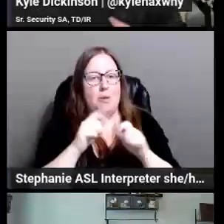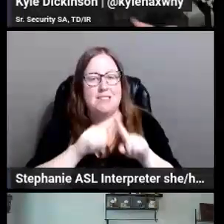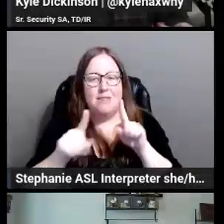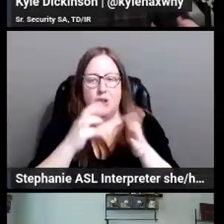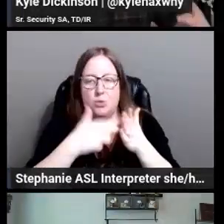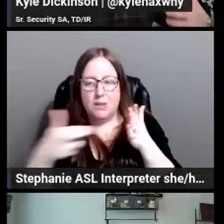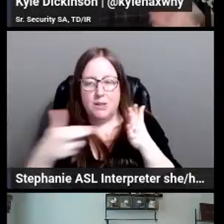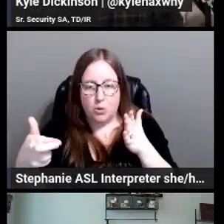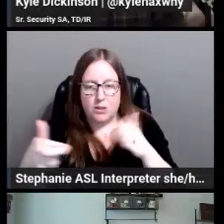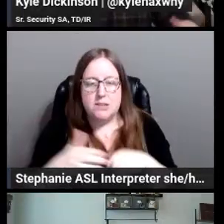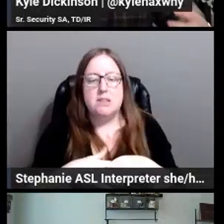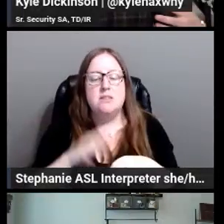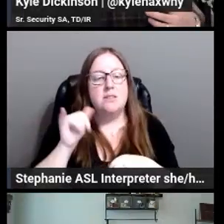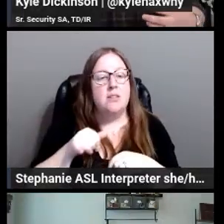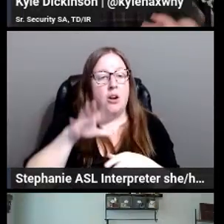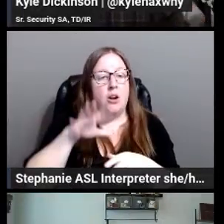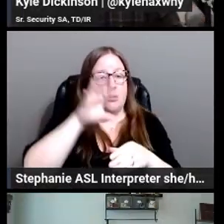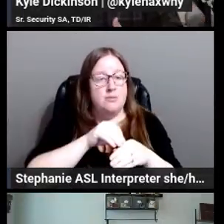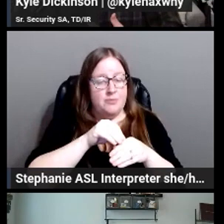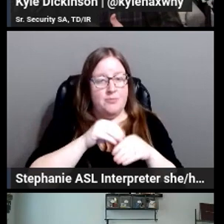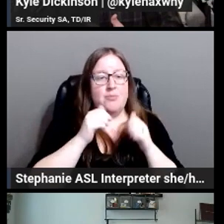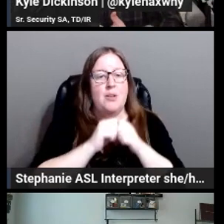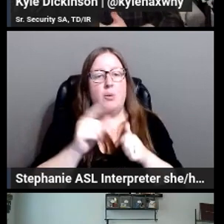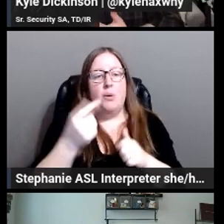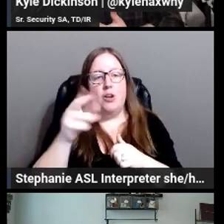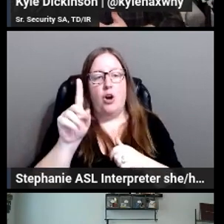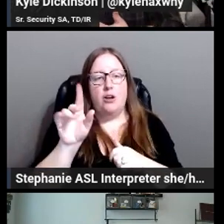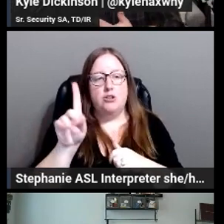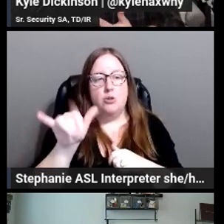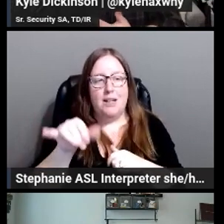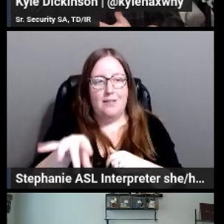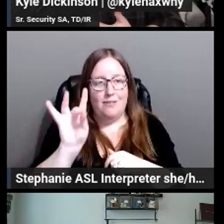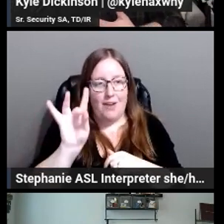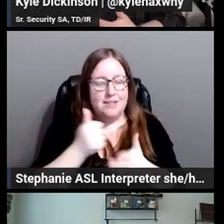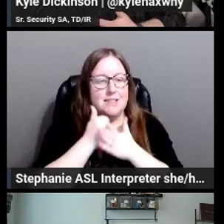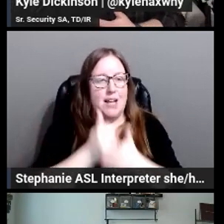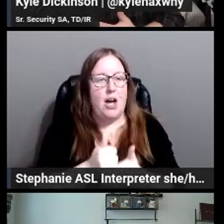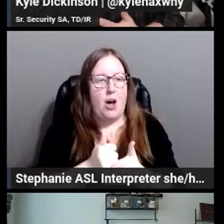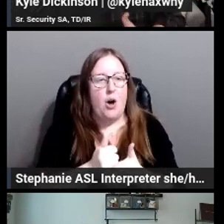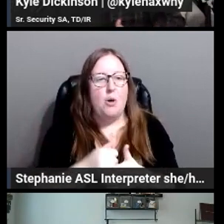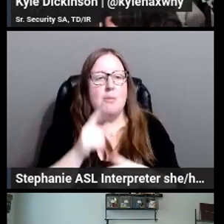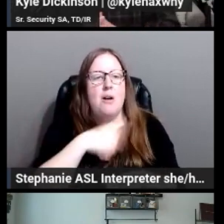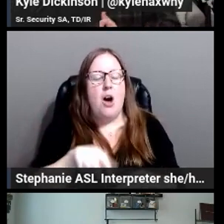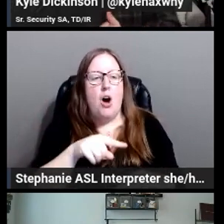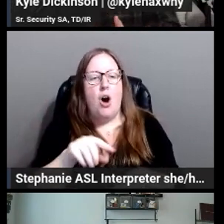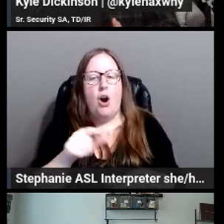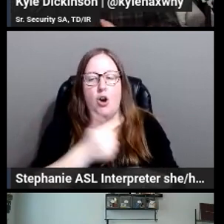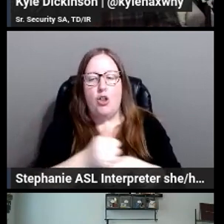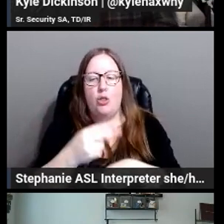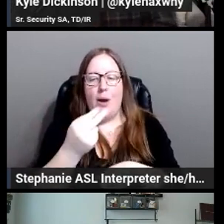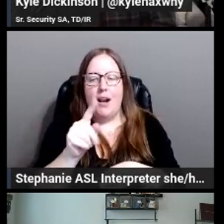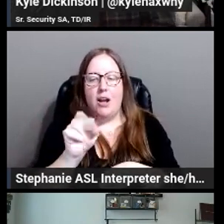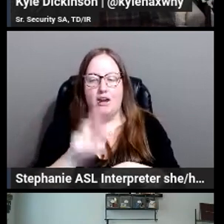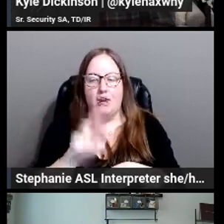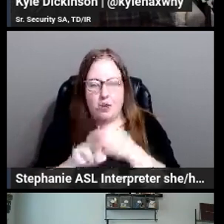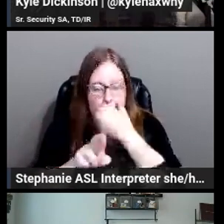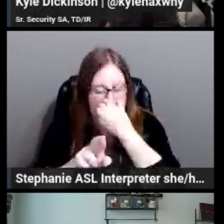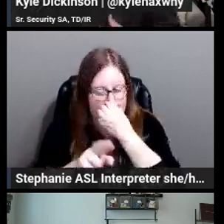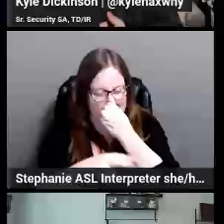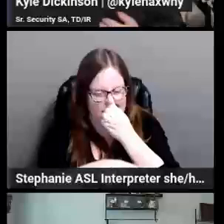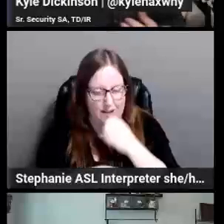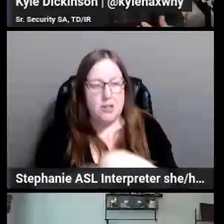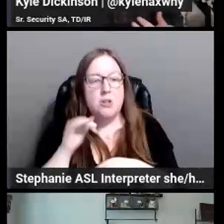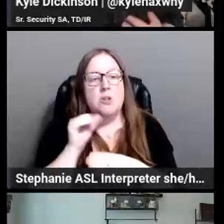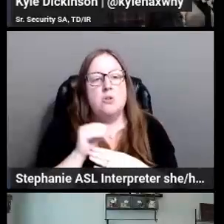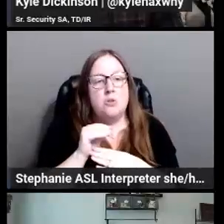resources that are part of a guard duty finding, and help our incident responders and threat hunters even better.